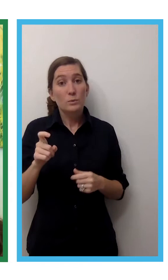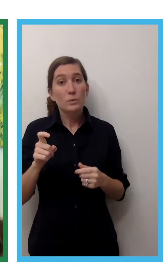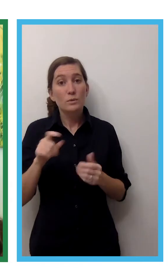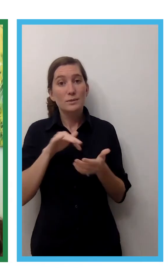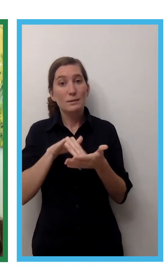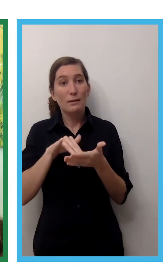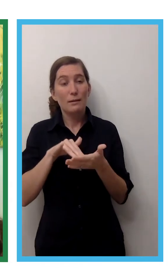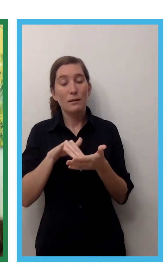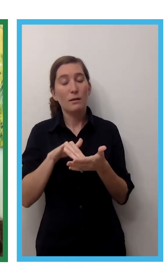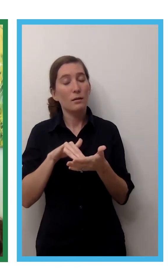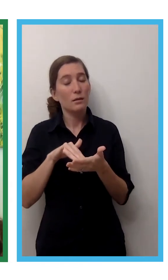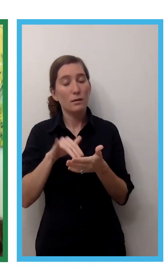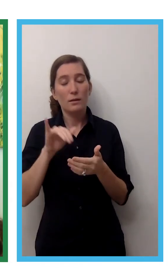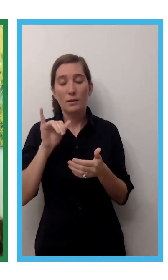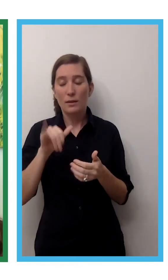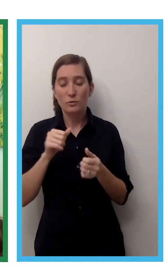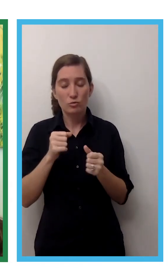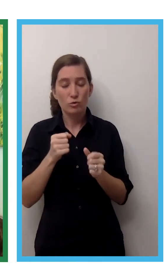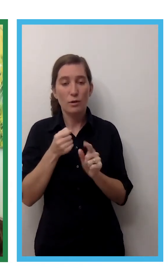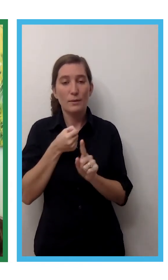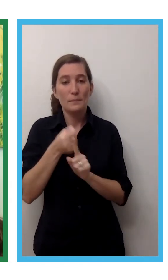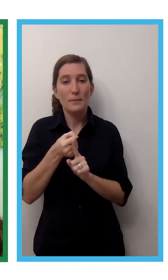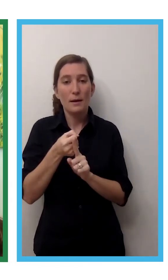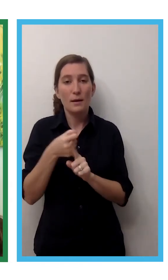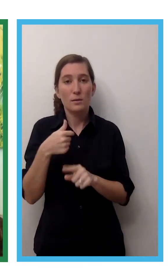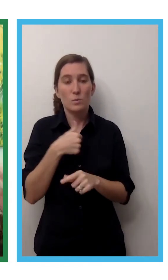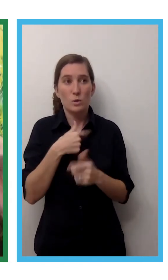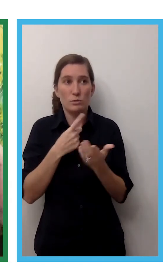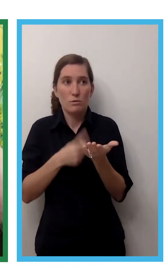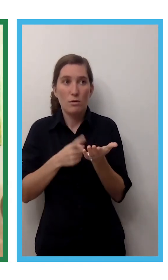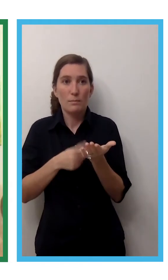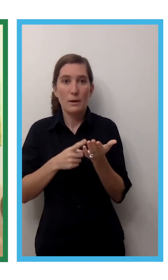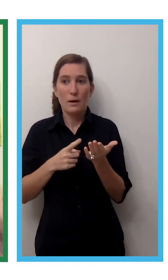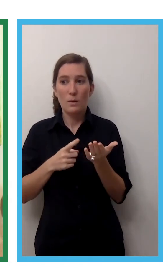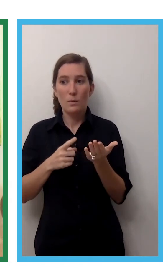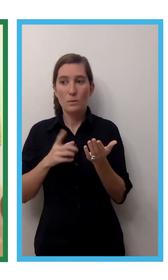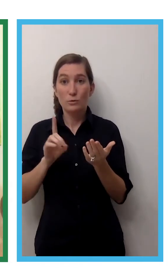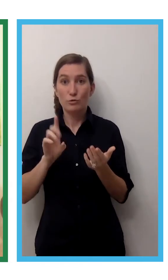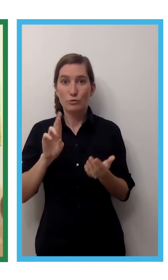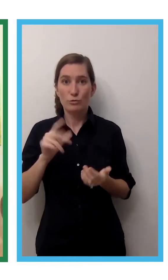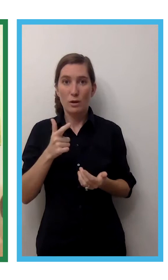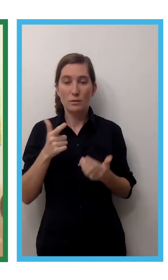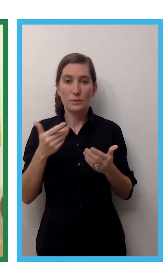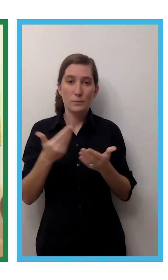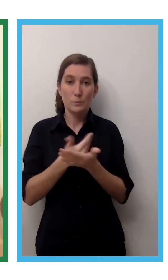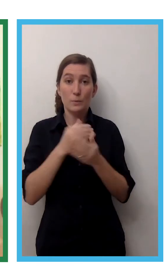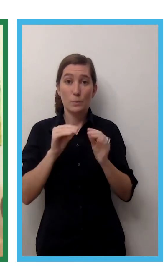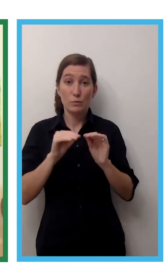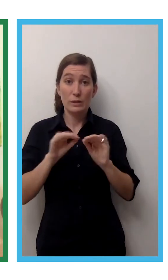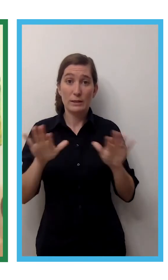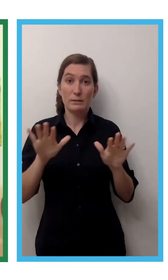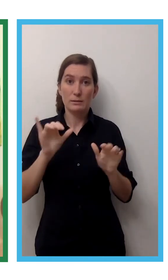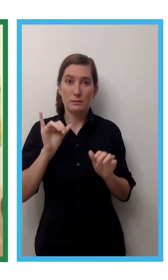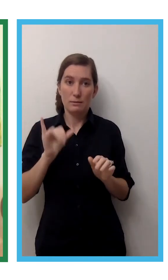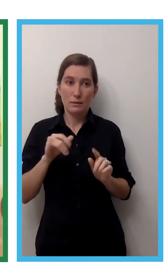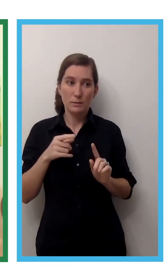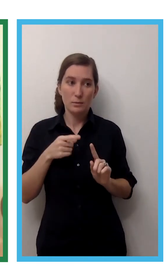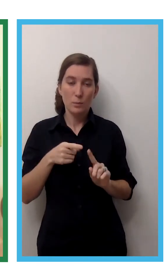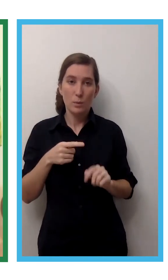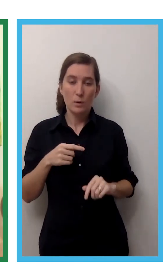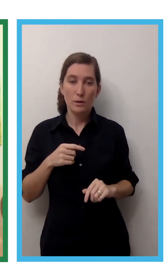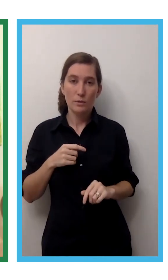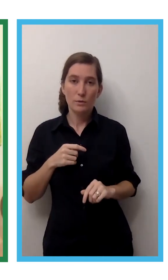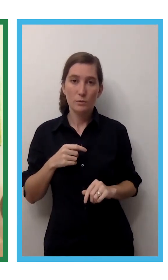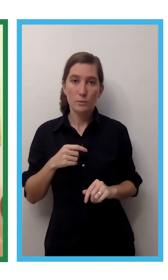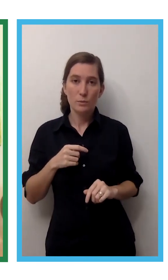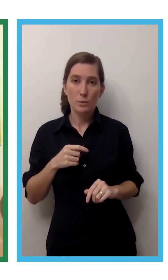of bringing new drugs onto the scene and things that are treating, you know, things that maybe aren't treatable now.